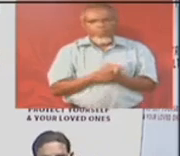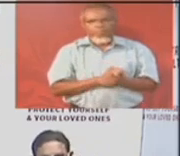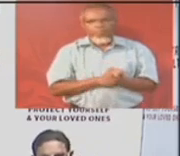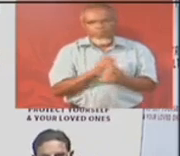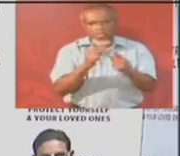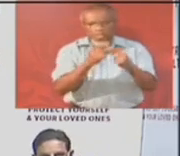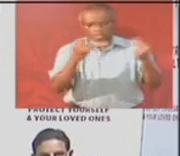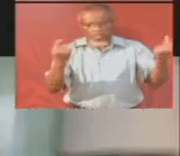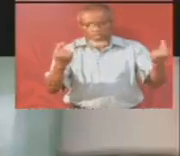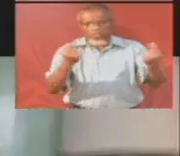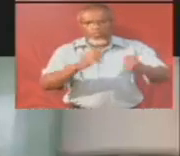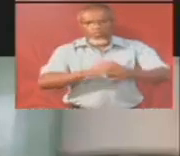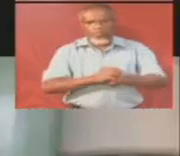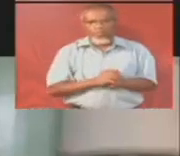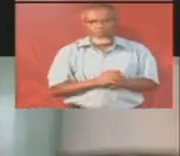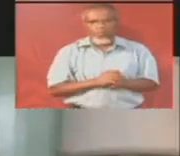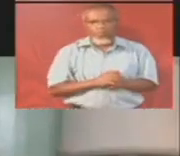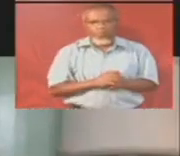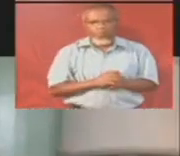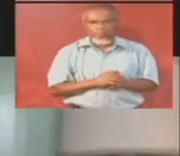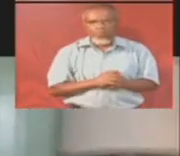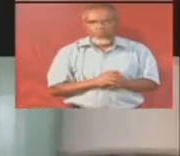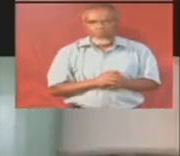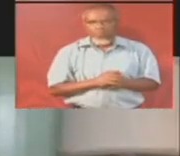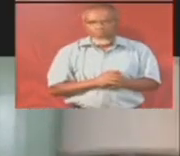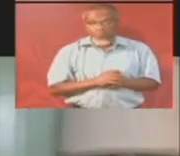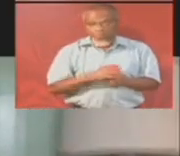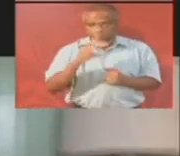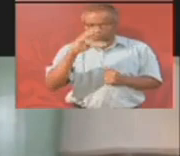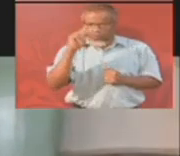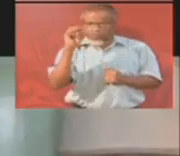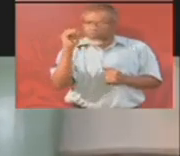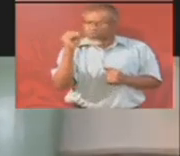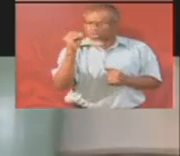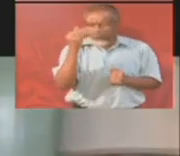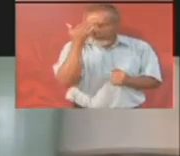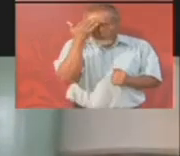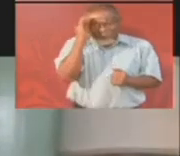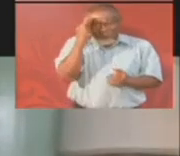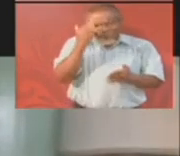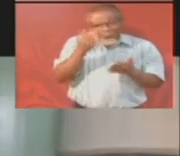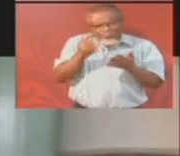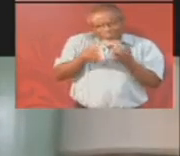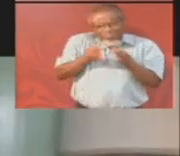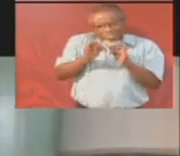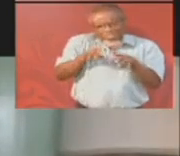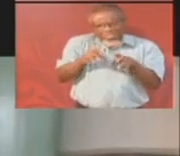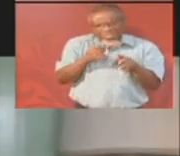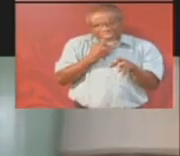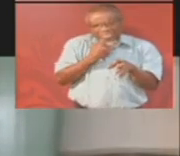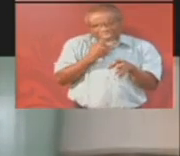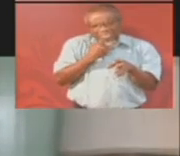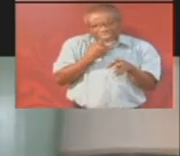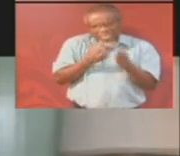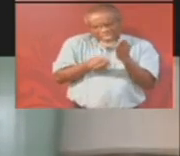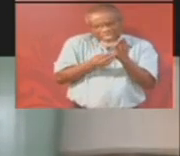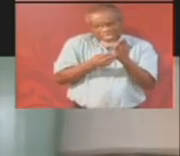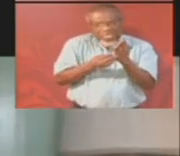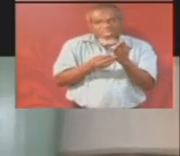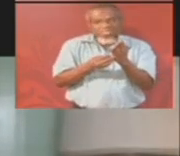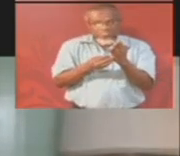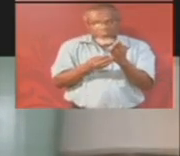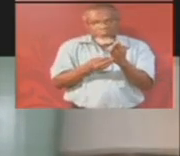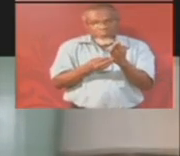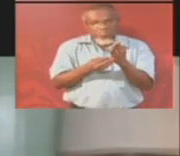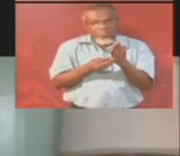All right, thank you again, everyone. CMO, I don't know if you could expound a bit on what the Minister would have indicated throughout this